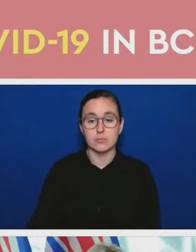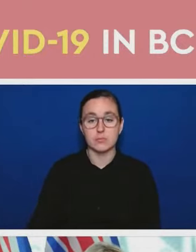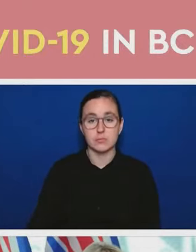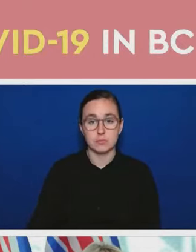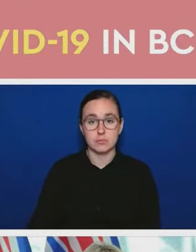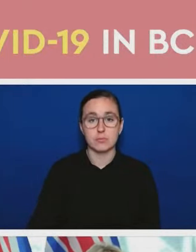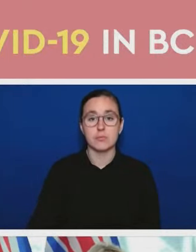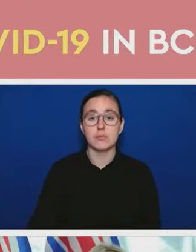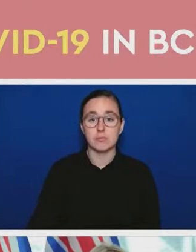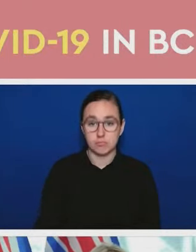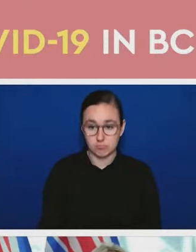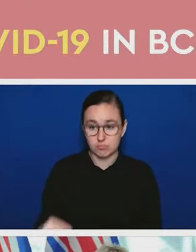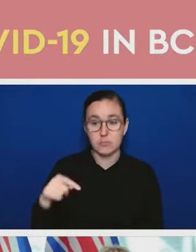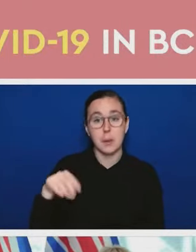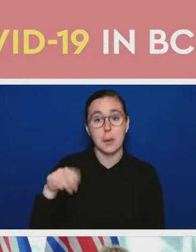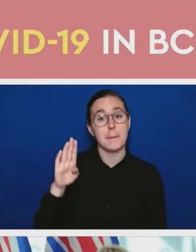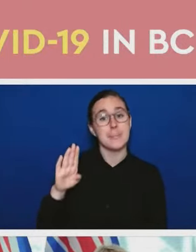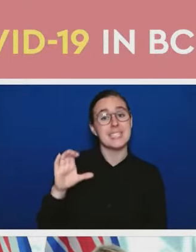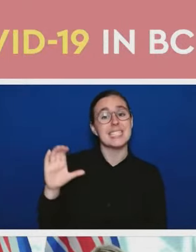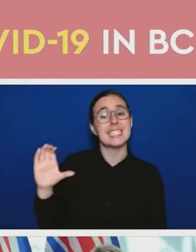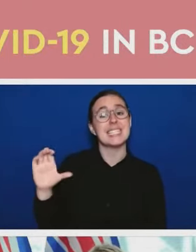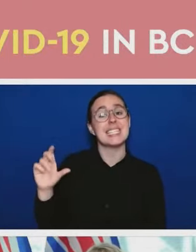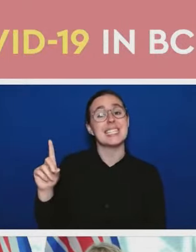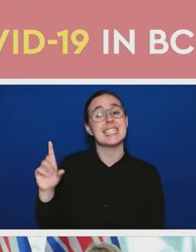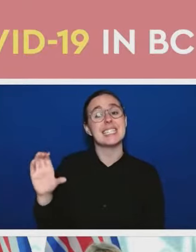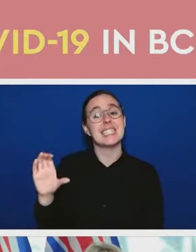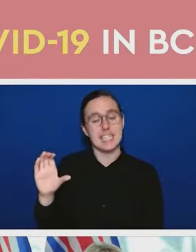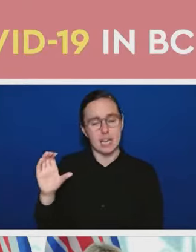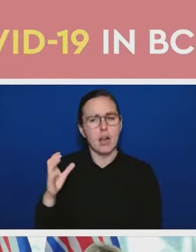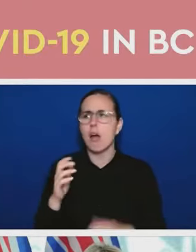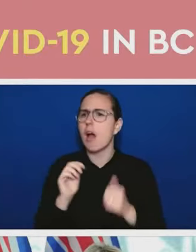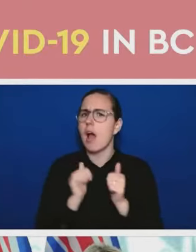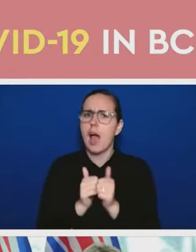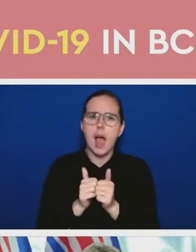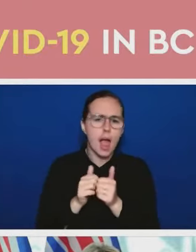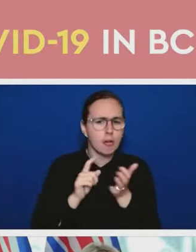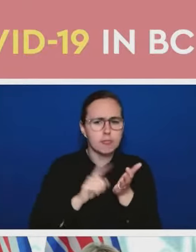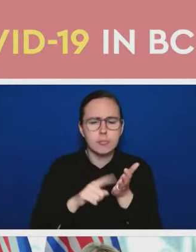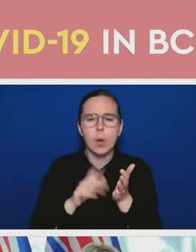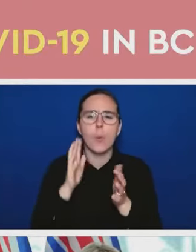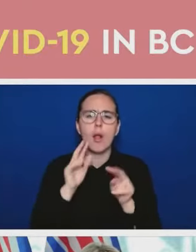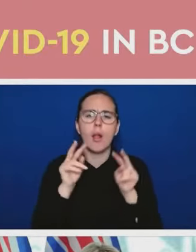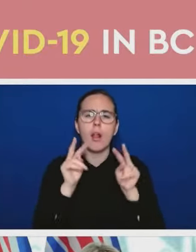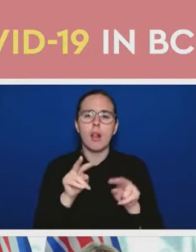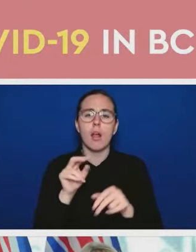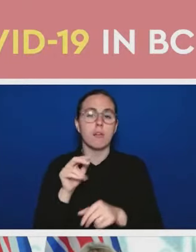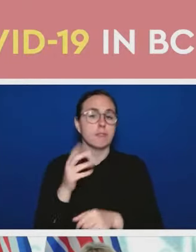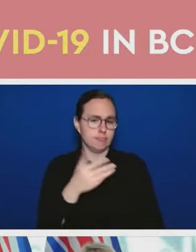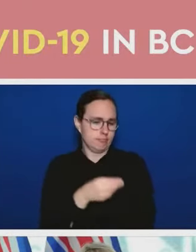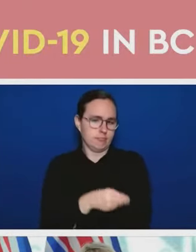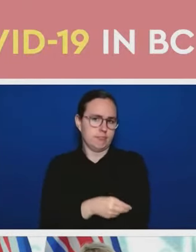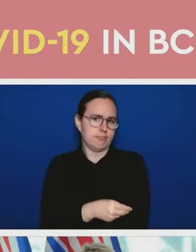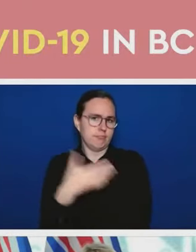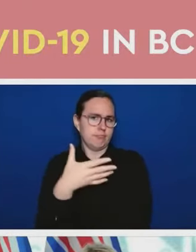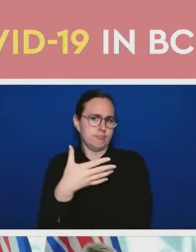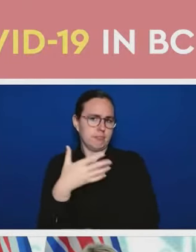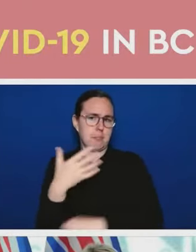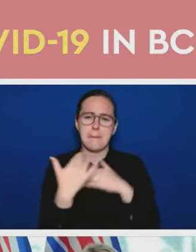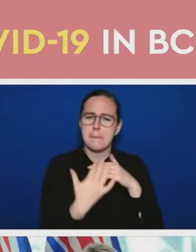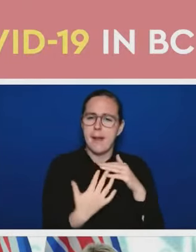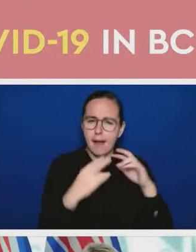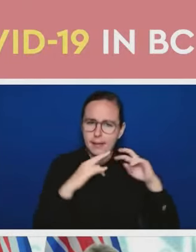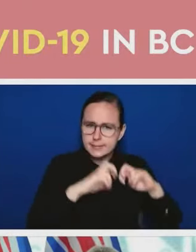involved in this, and we put this together in 2009 to try and understand the impact of the H1N1